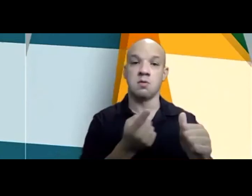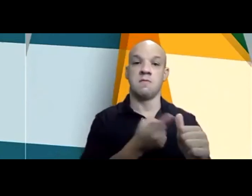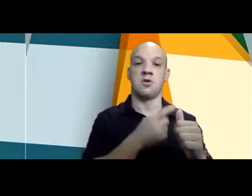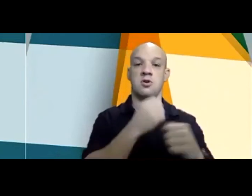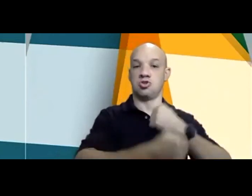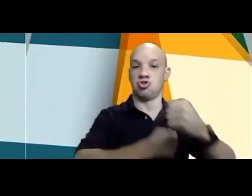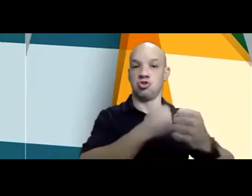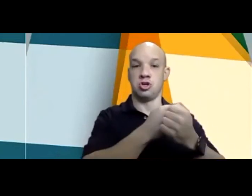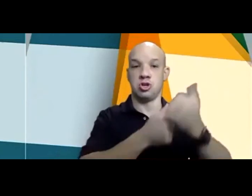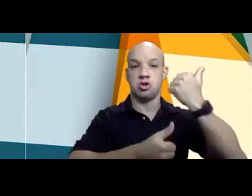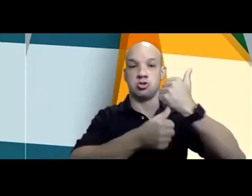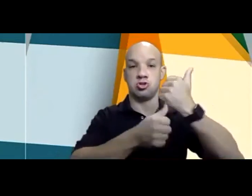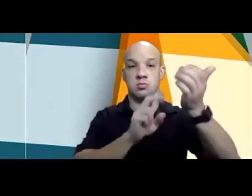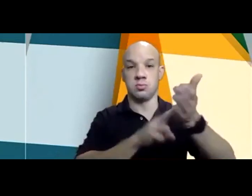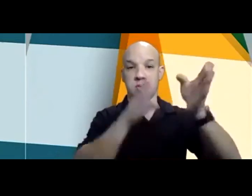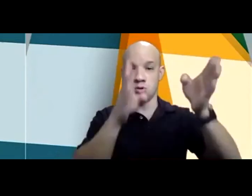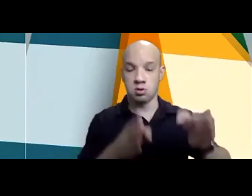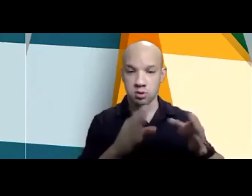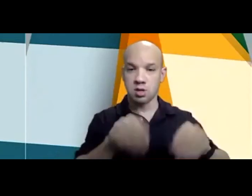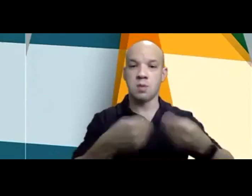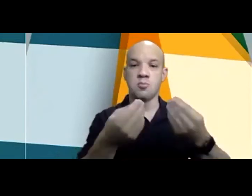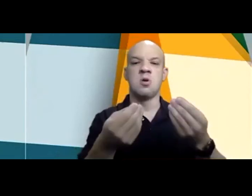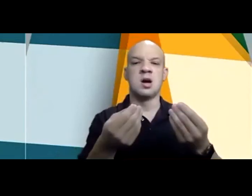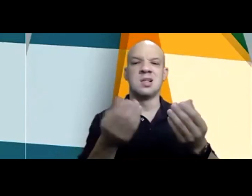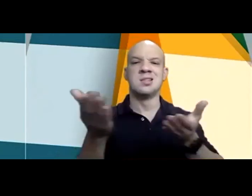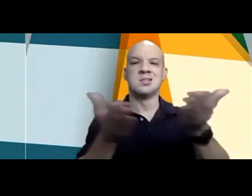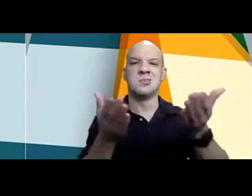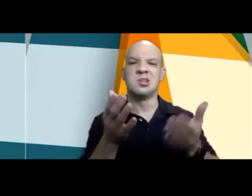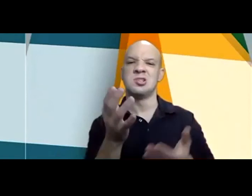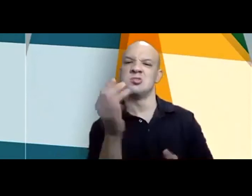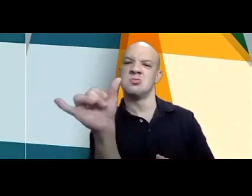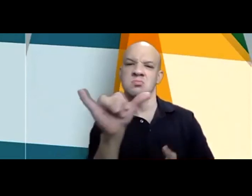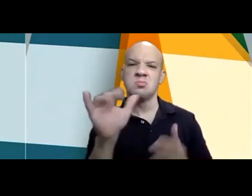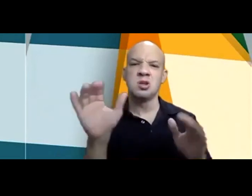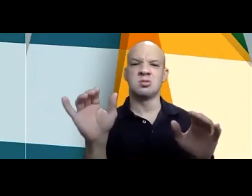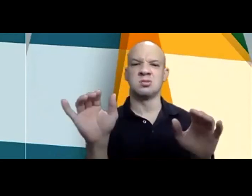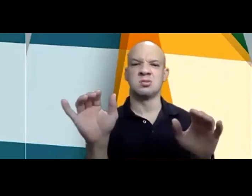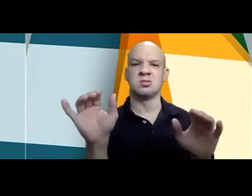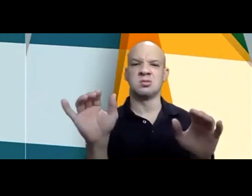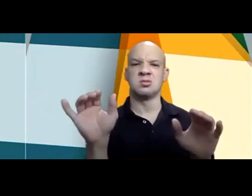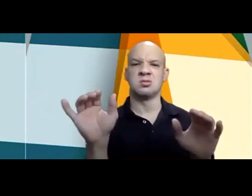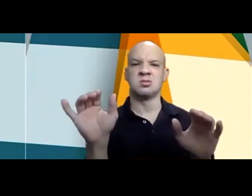has provided similar services to the scope herein required. Contracts